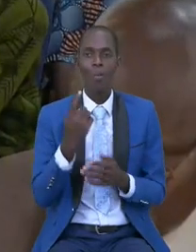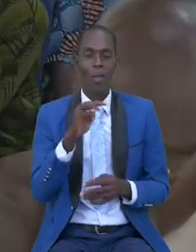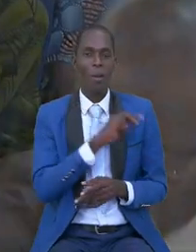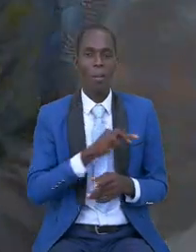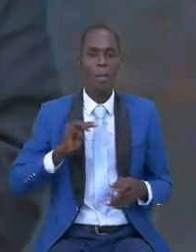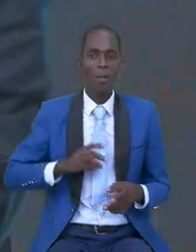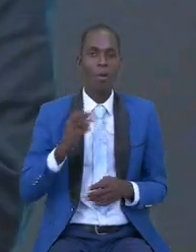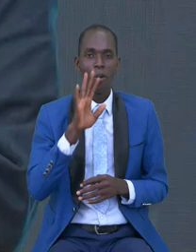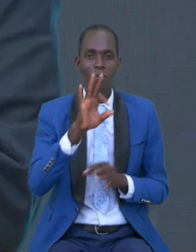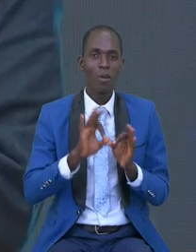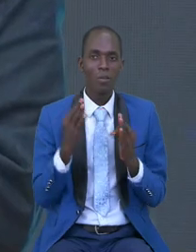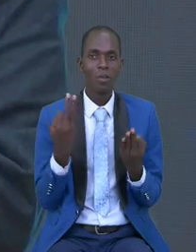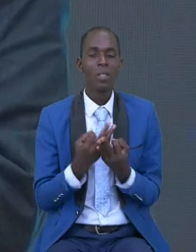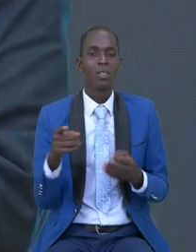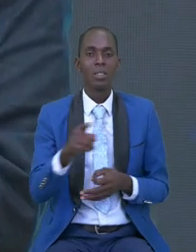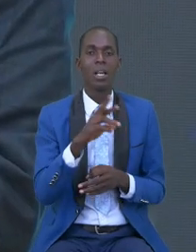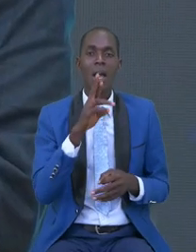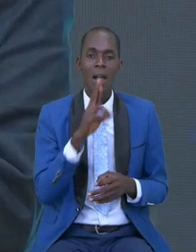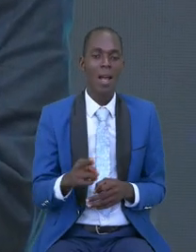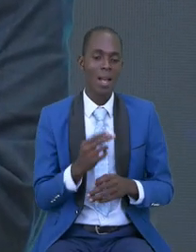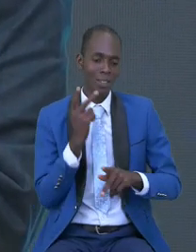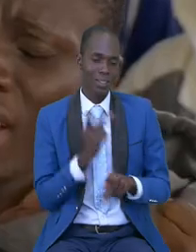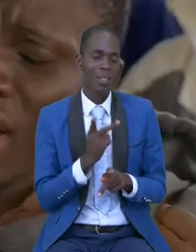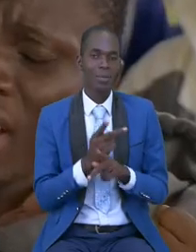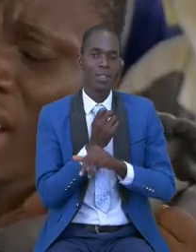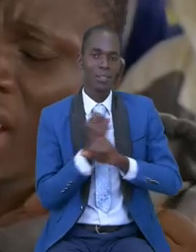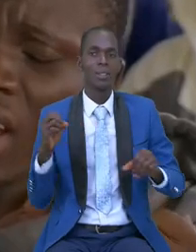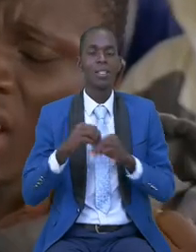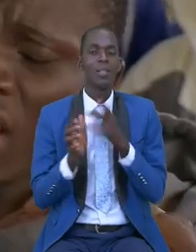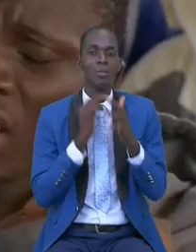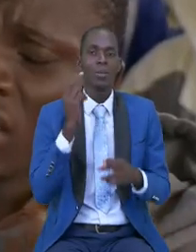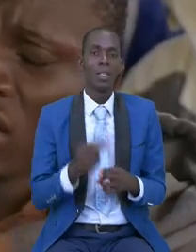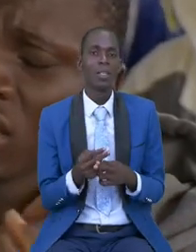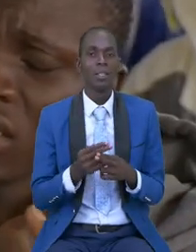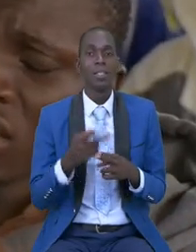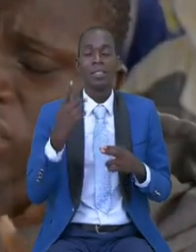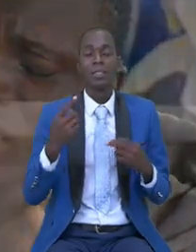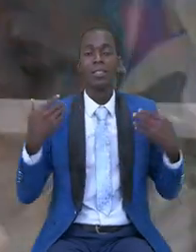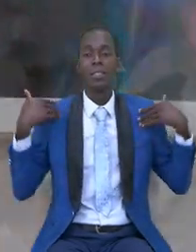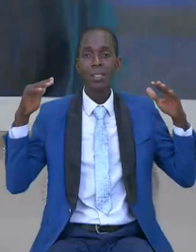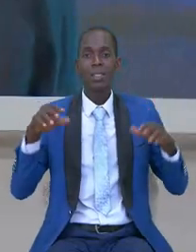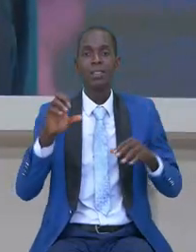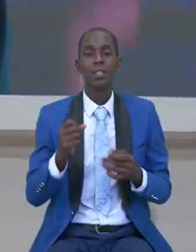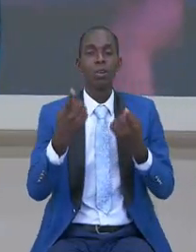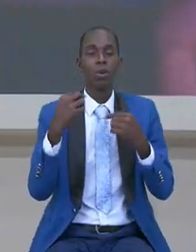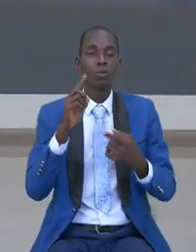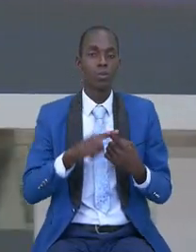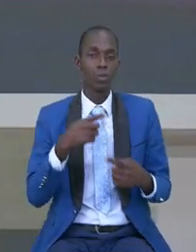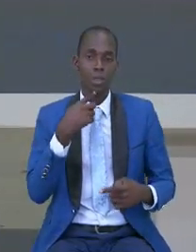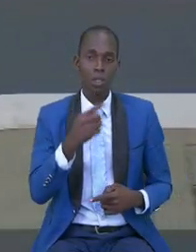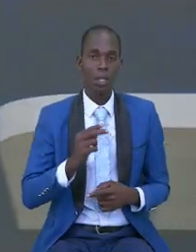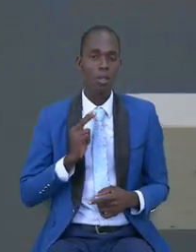your family, they are secured in Jesus' name. The angels come to tell us